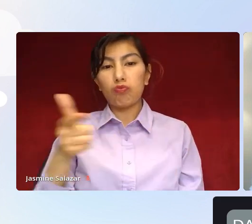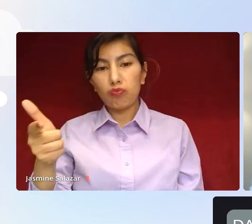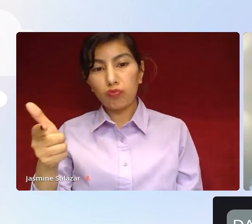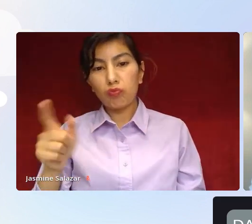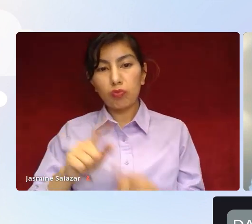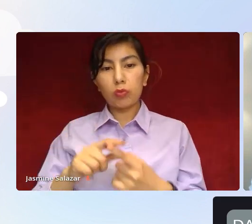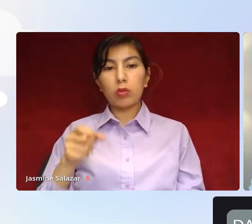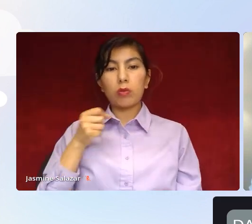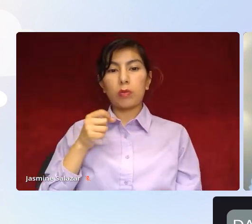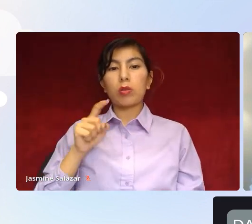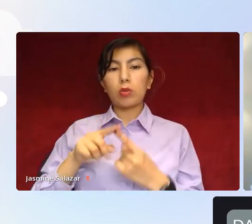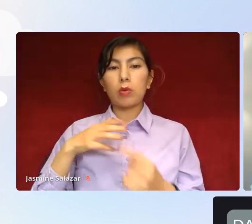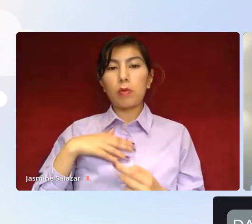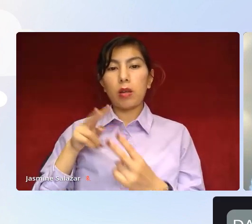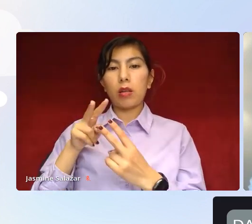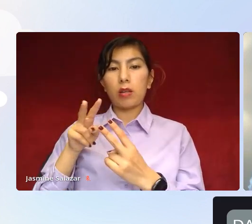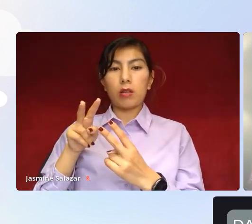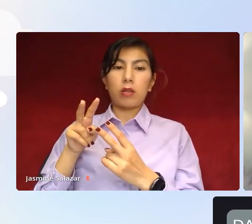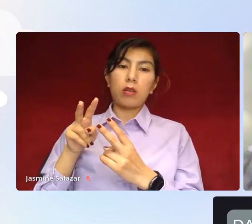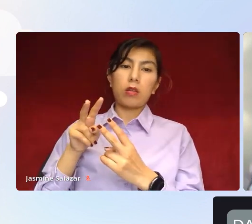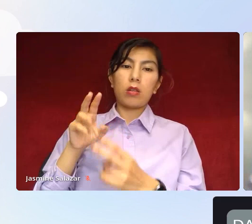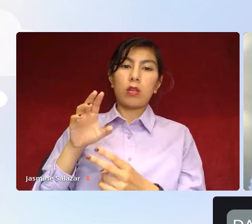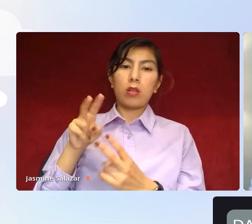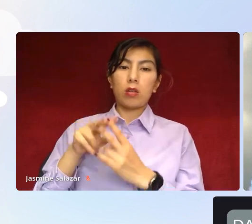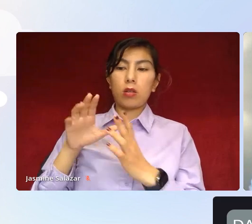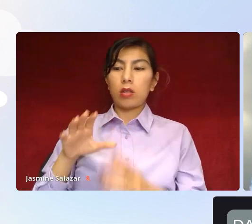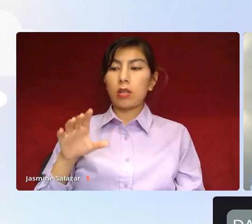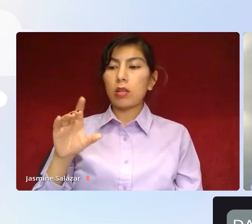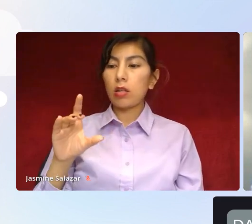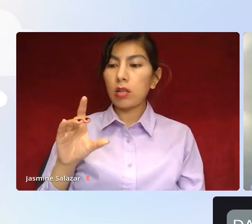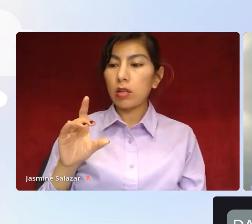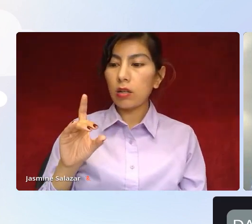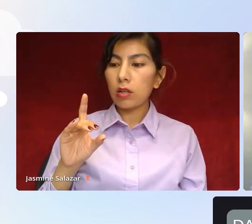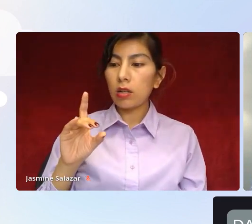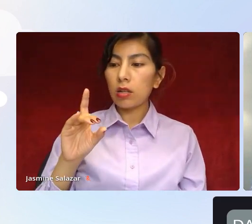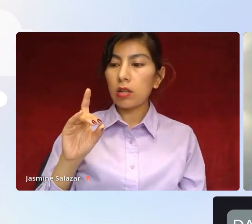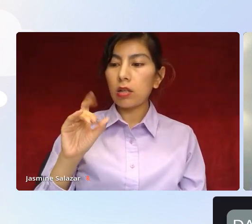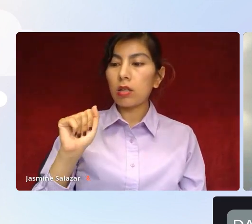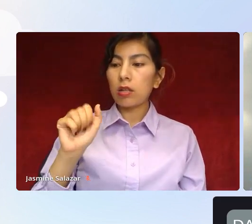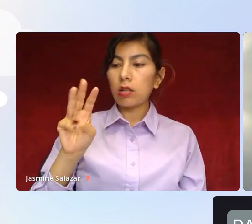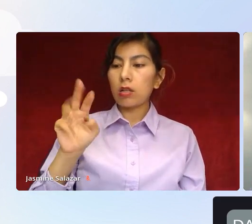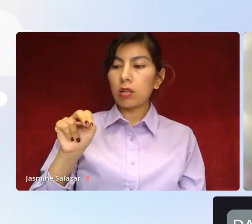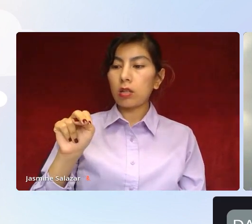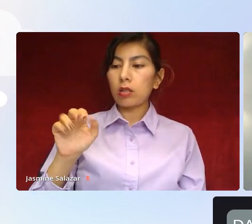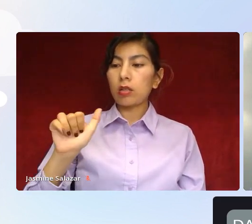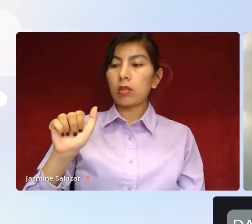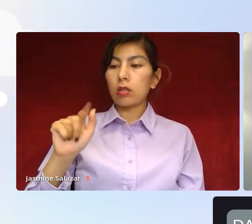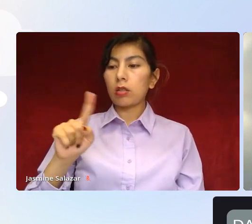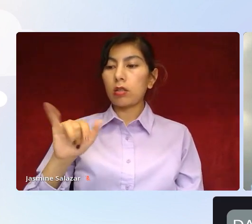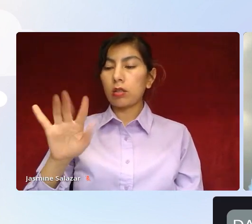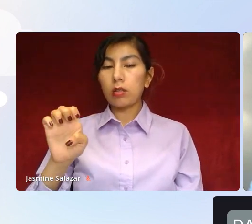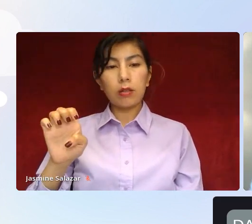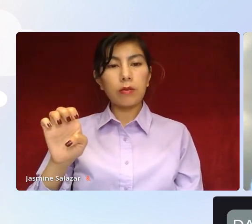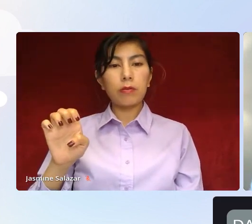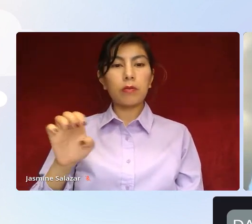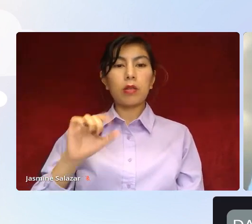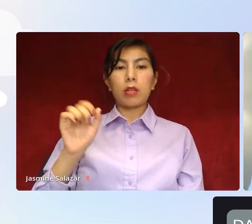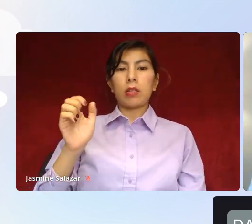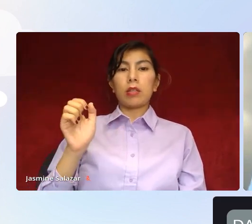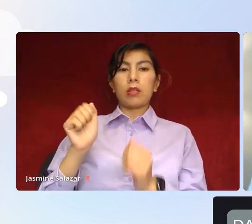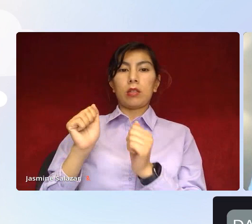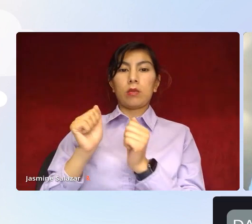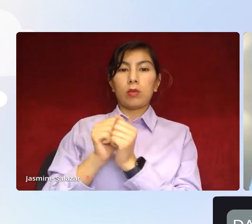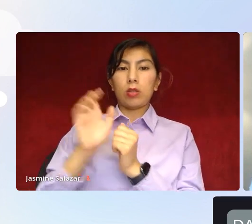my colleague, Don Yazzie, to talk to us and honor us with her presence as